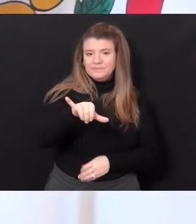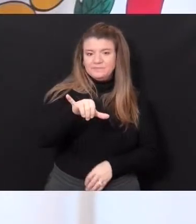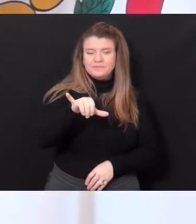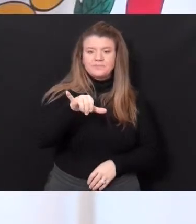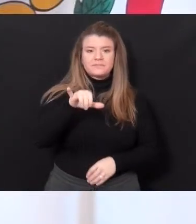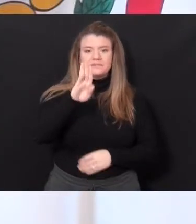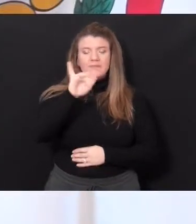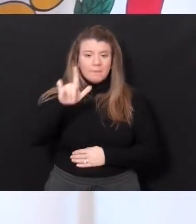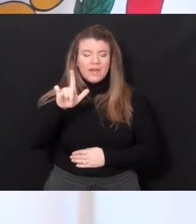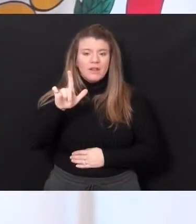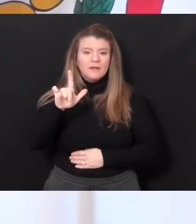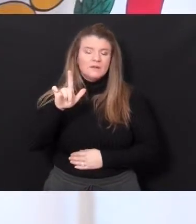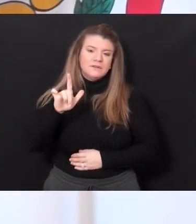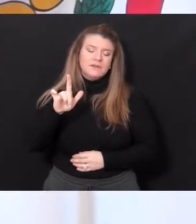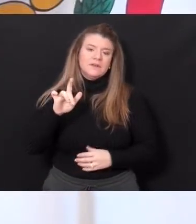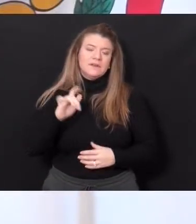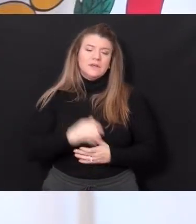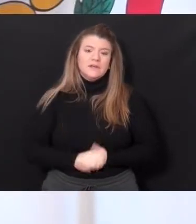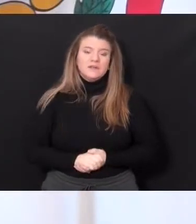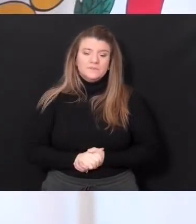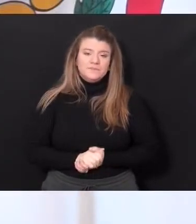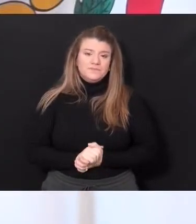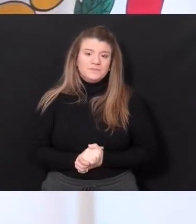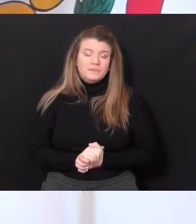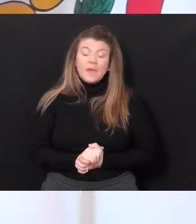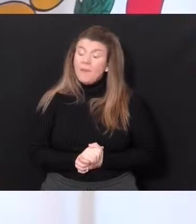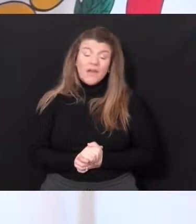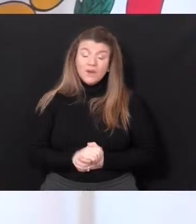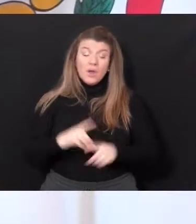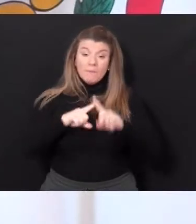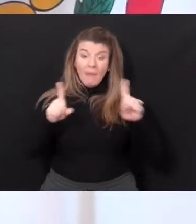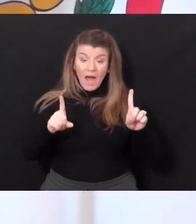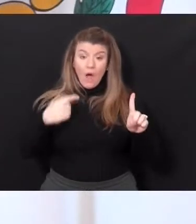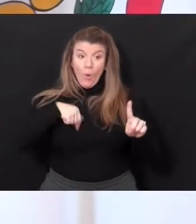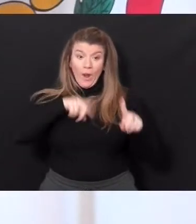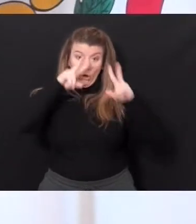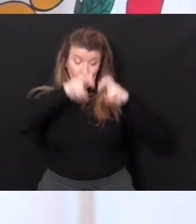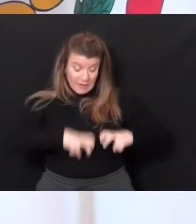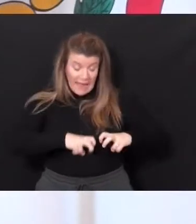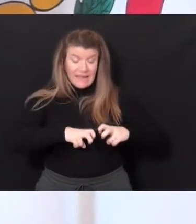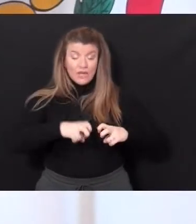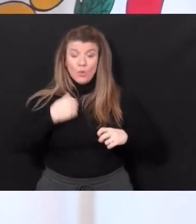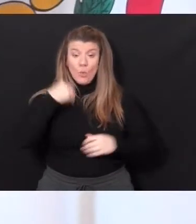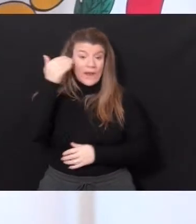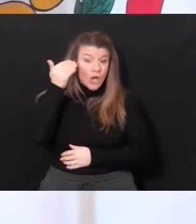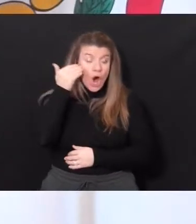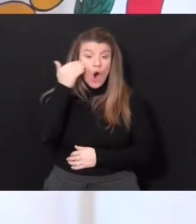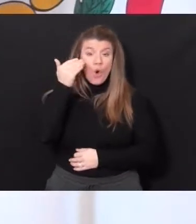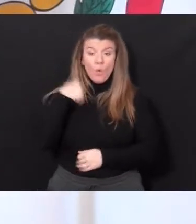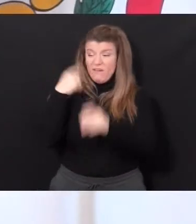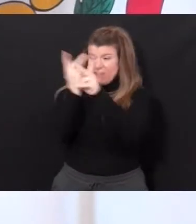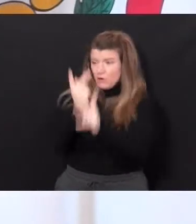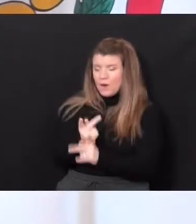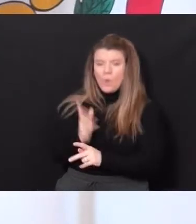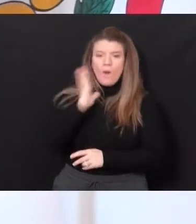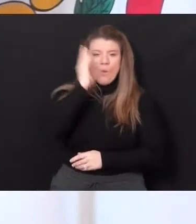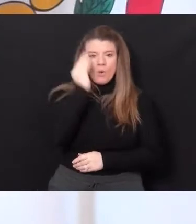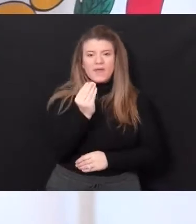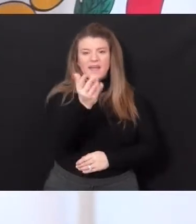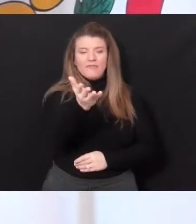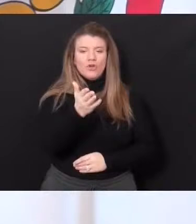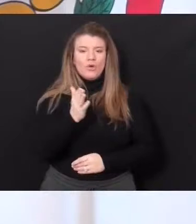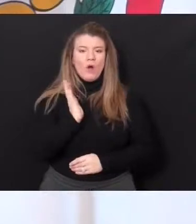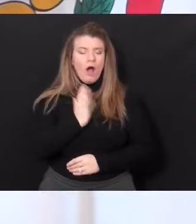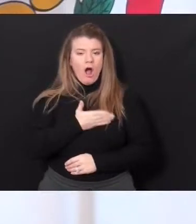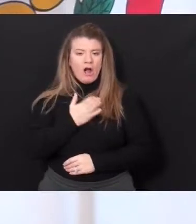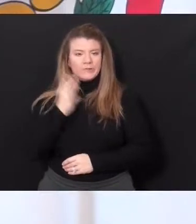the bill, but we're looking at it and we're all over it, and we'll give you input as we go